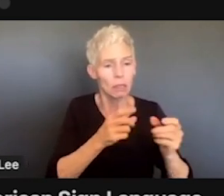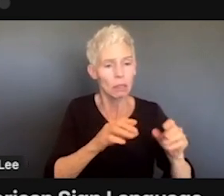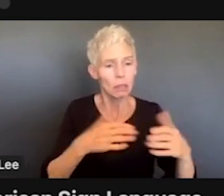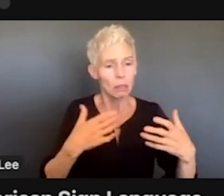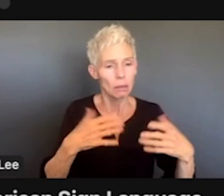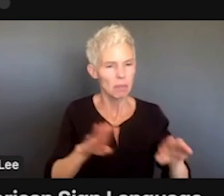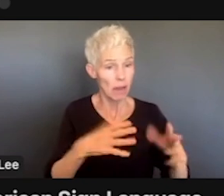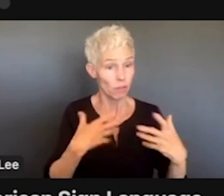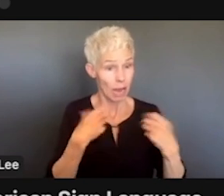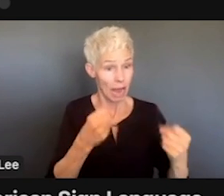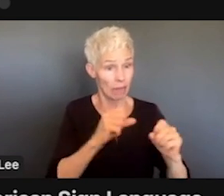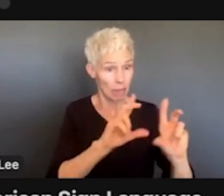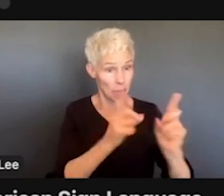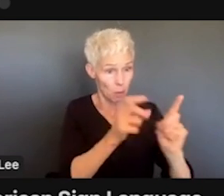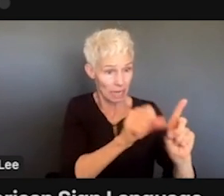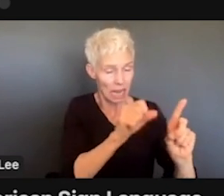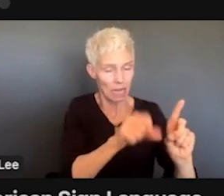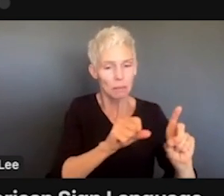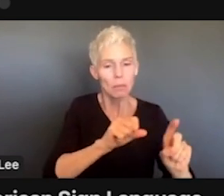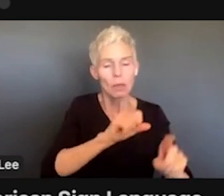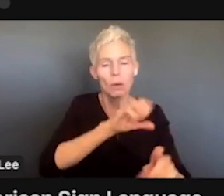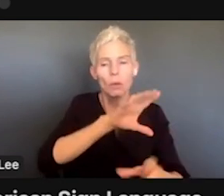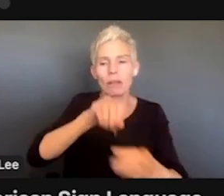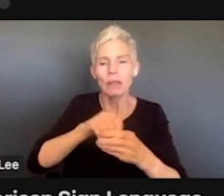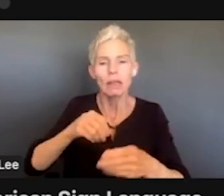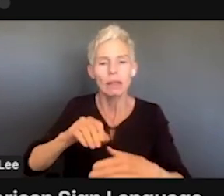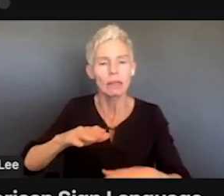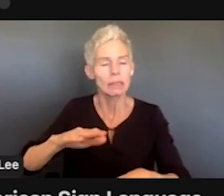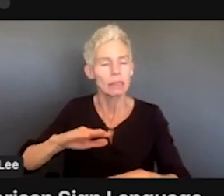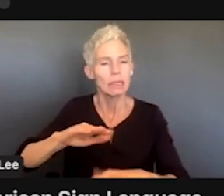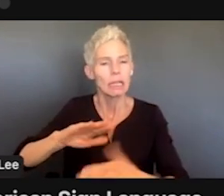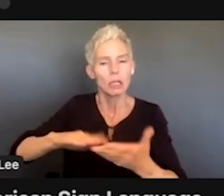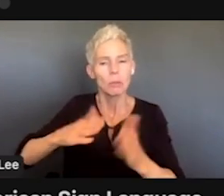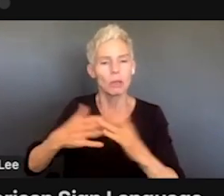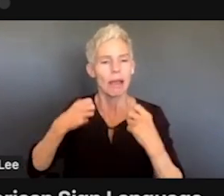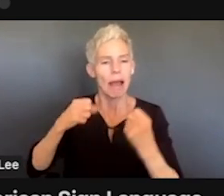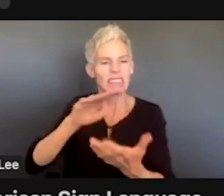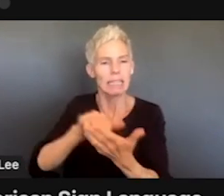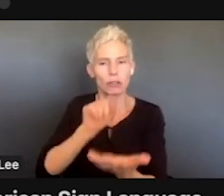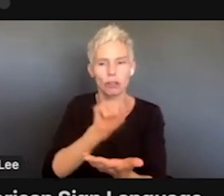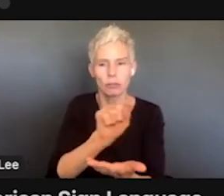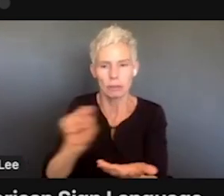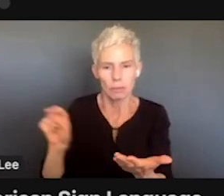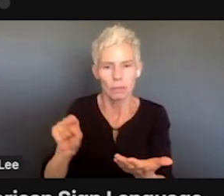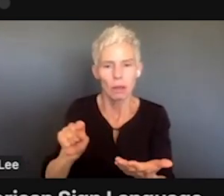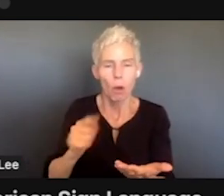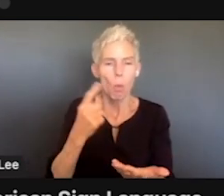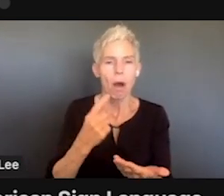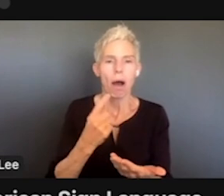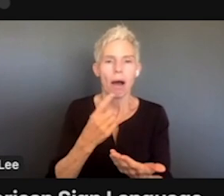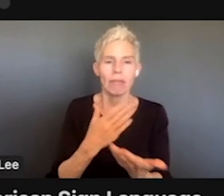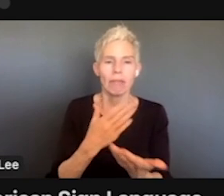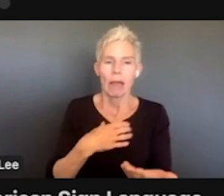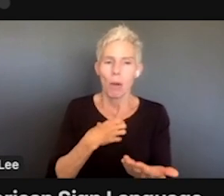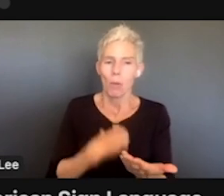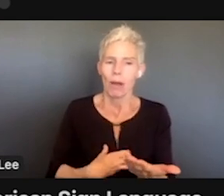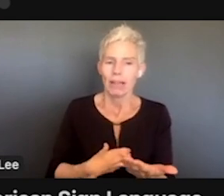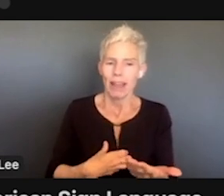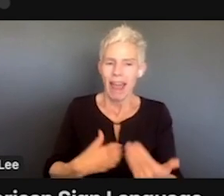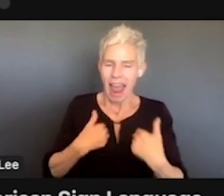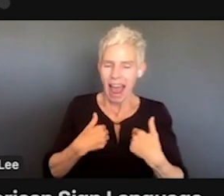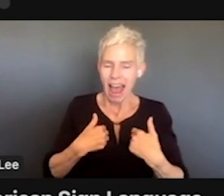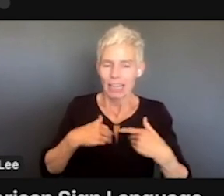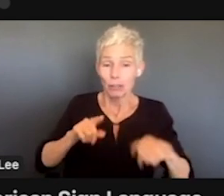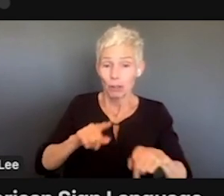but also out in our community mental health centers. One thing that I do wish we'd had when I was commissioner, we